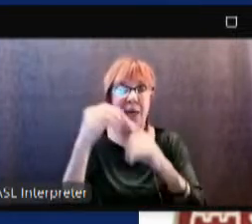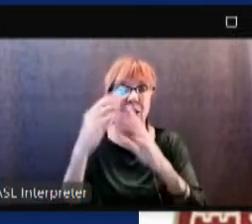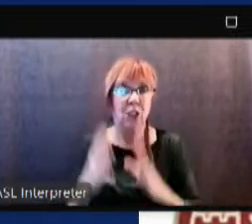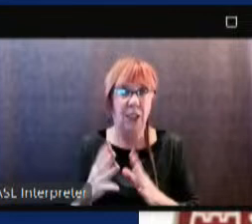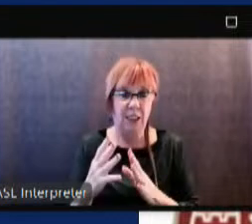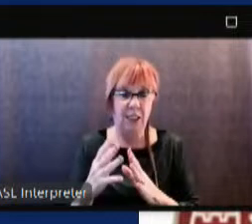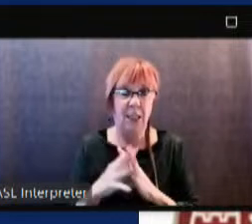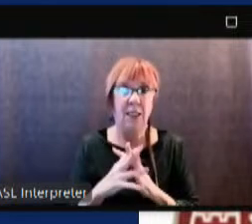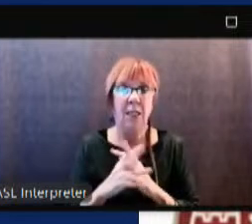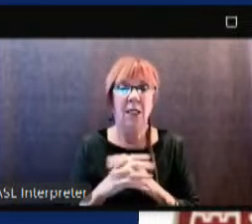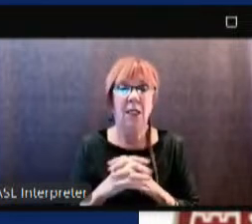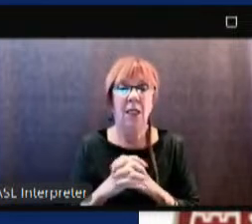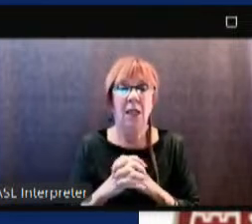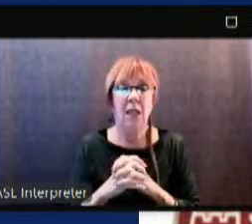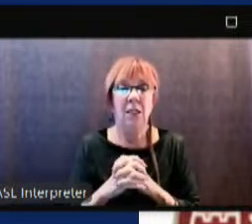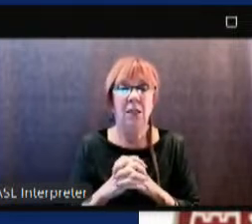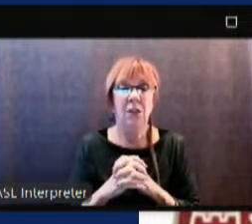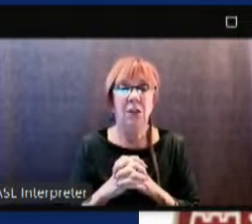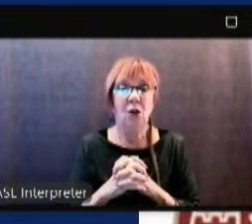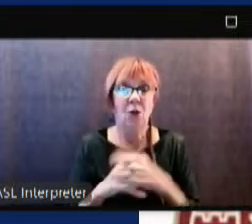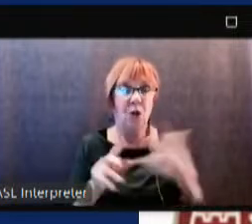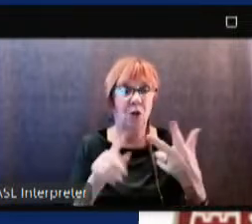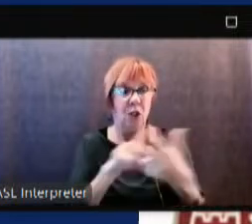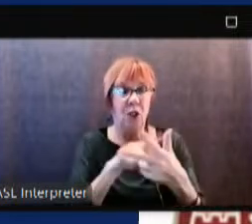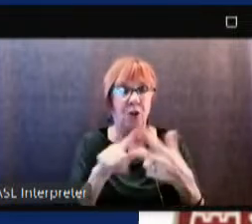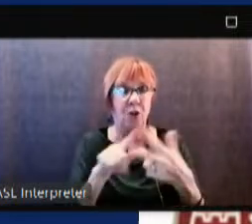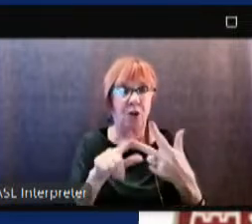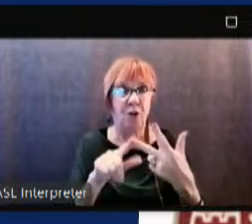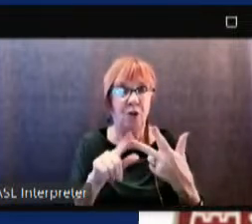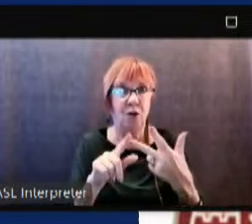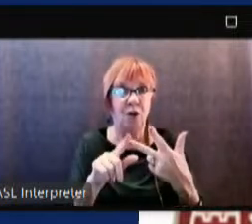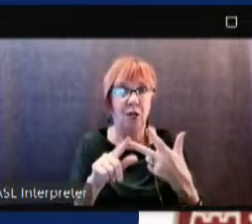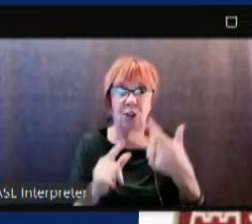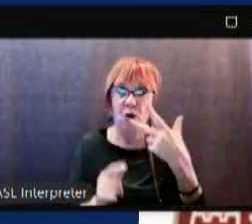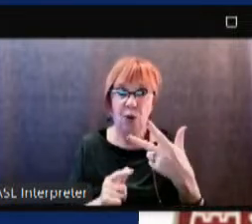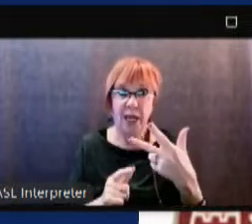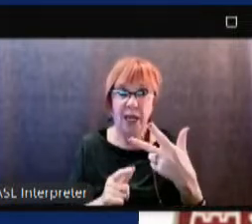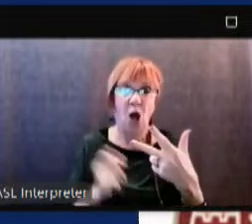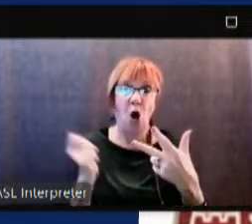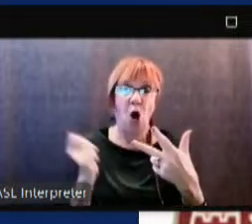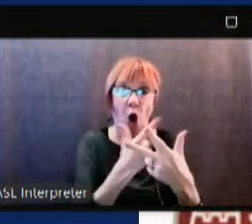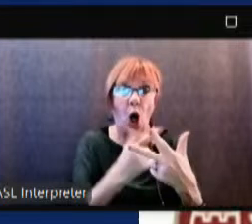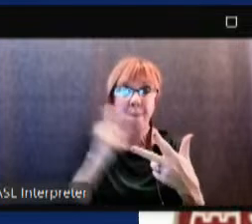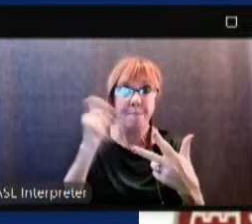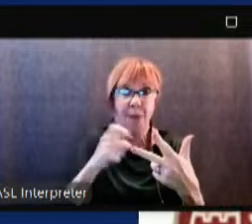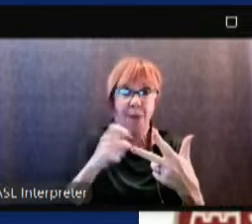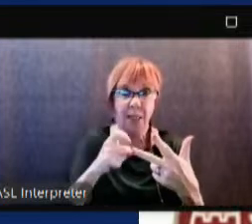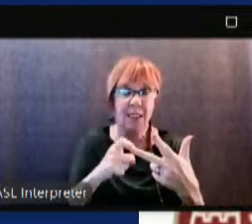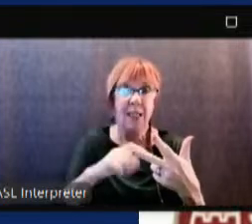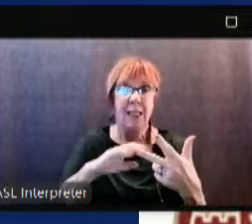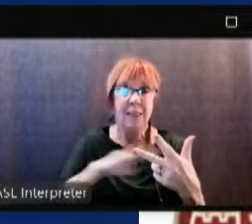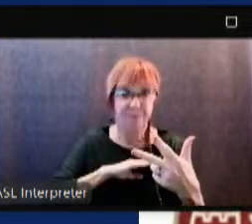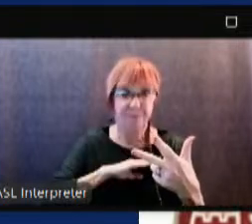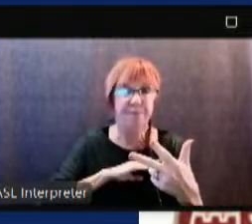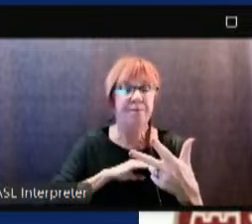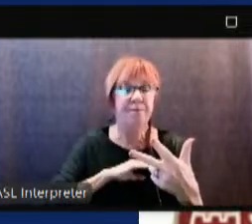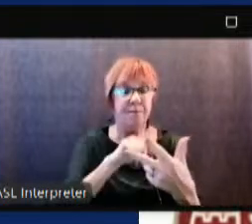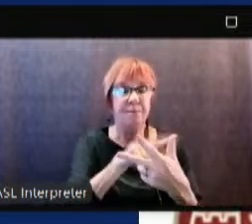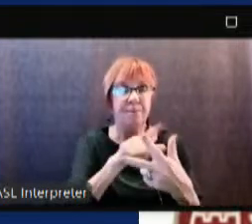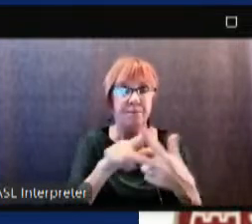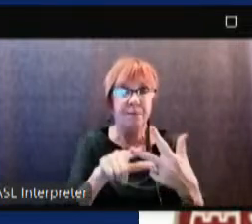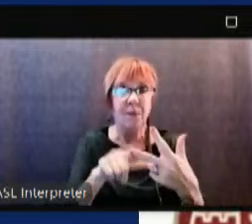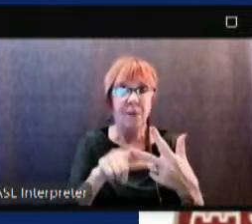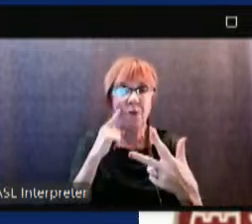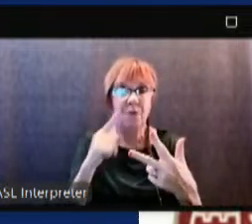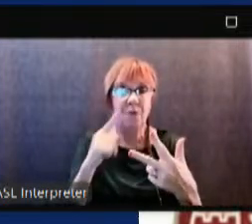qualification. That is the third criteria. And again, all three criteria must be present in order for the tree